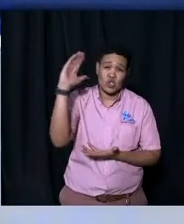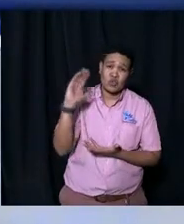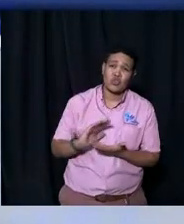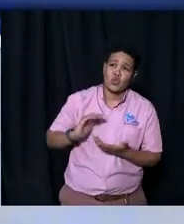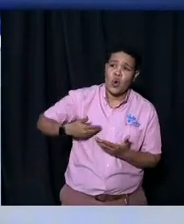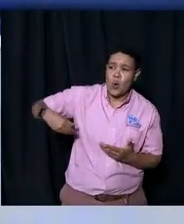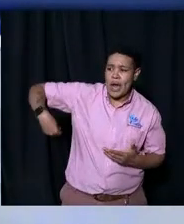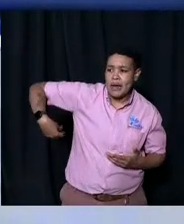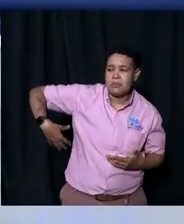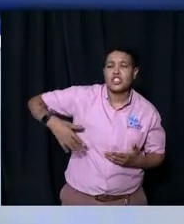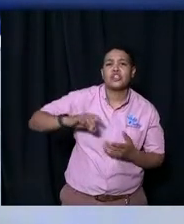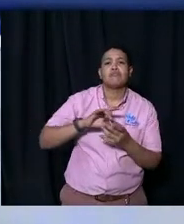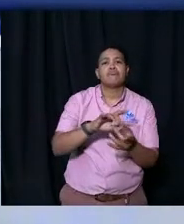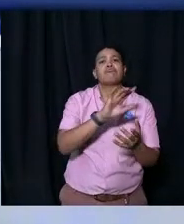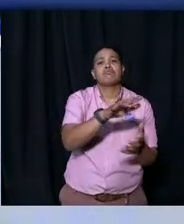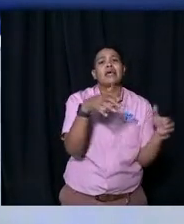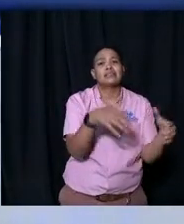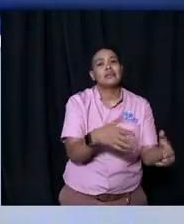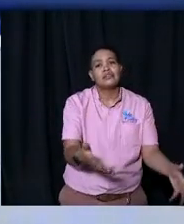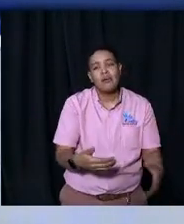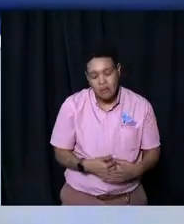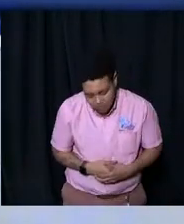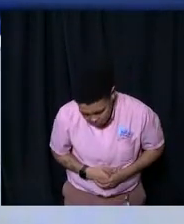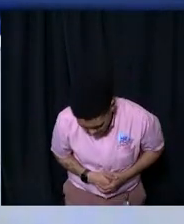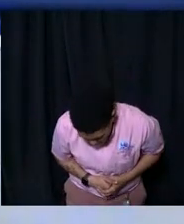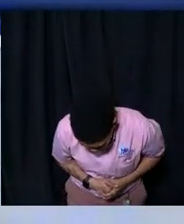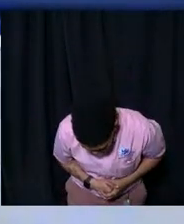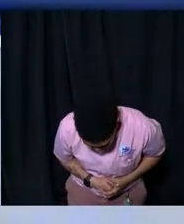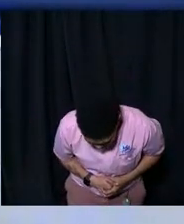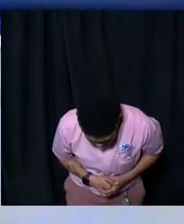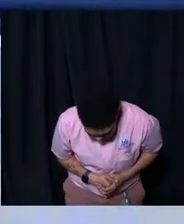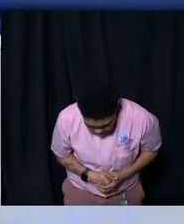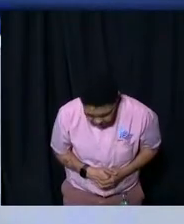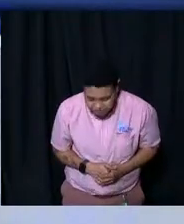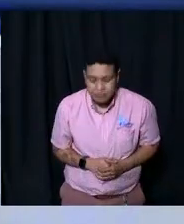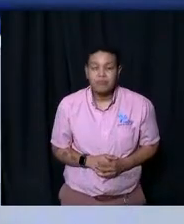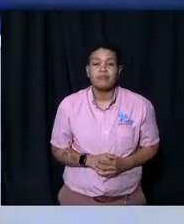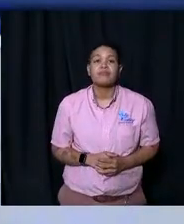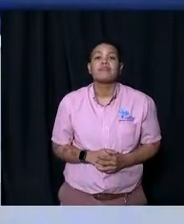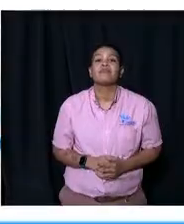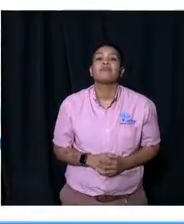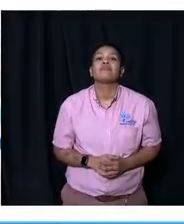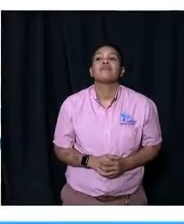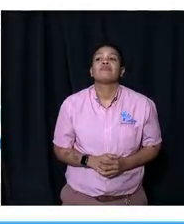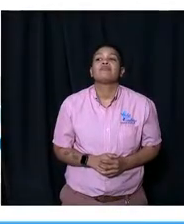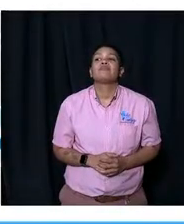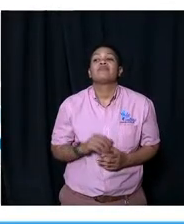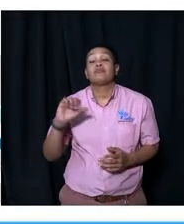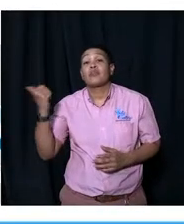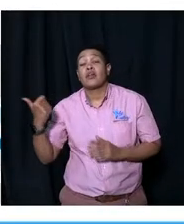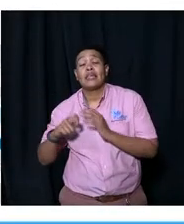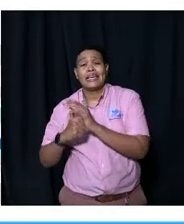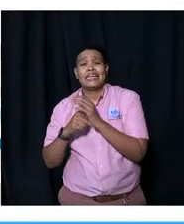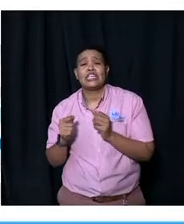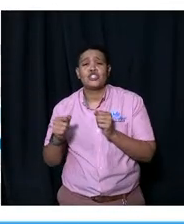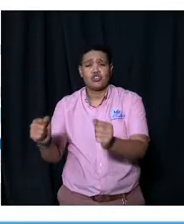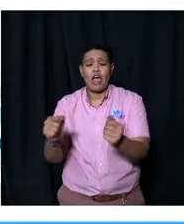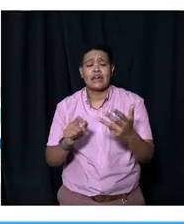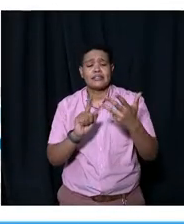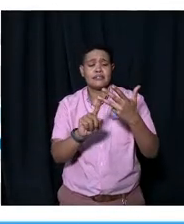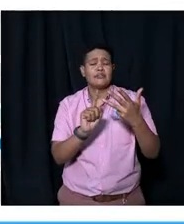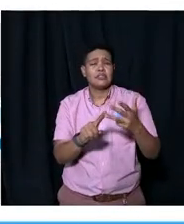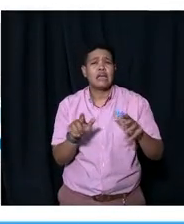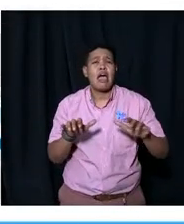emissions from that sector. Another key strategy is the